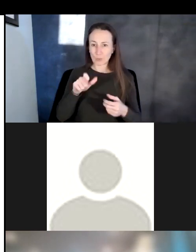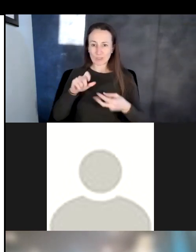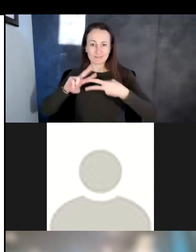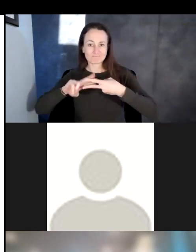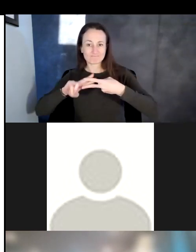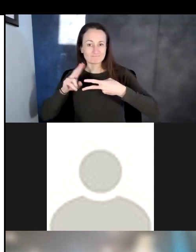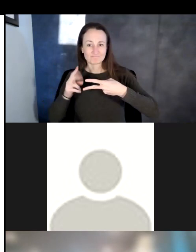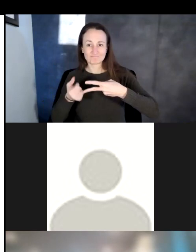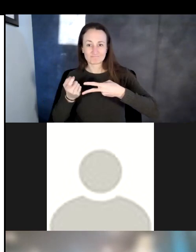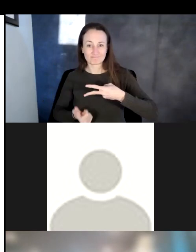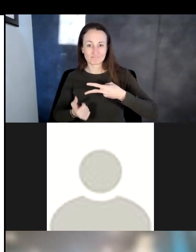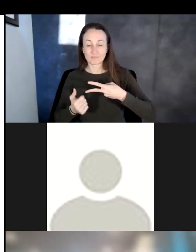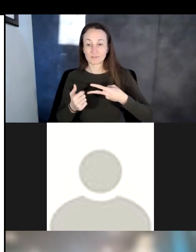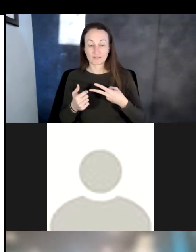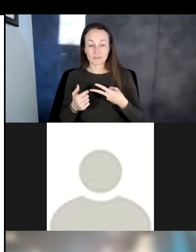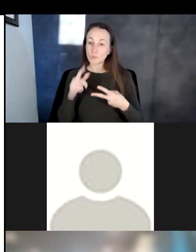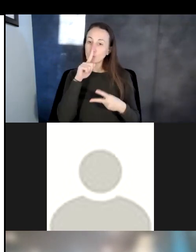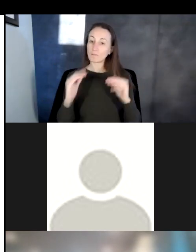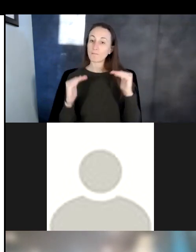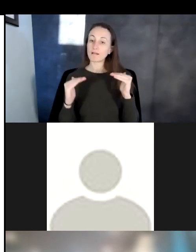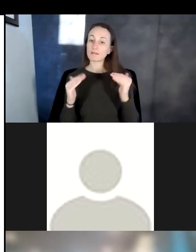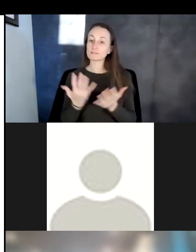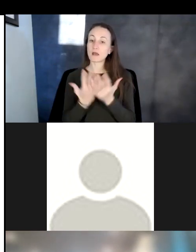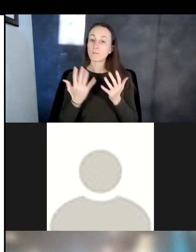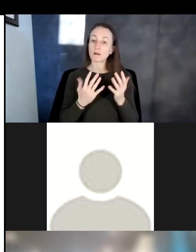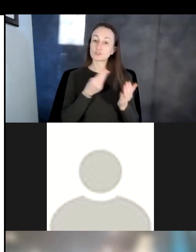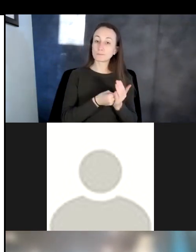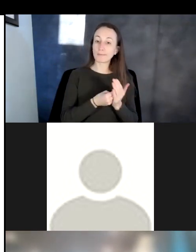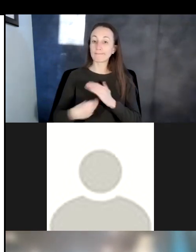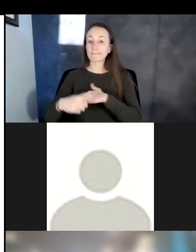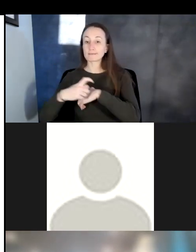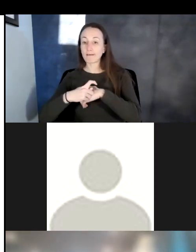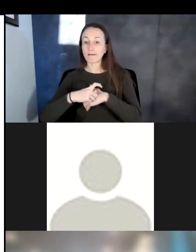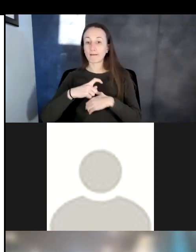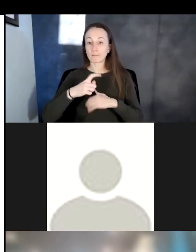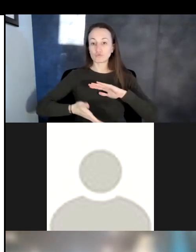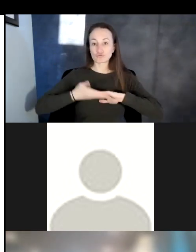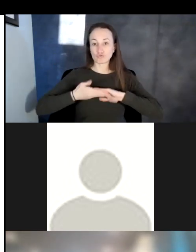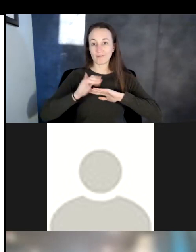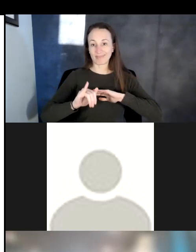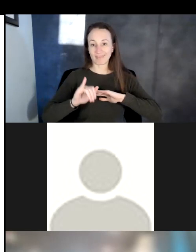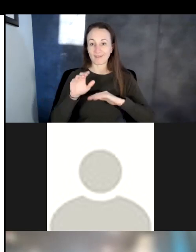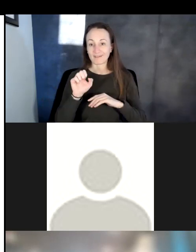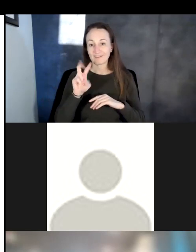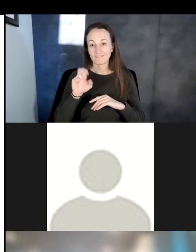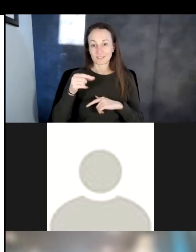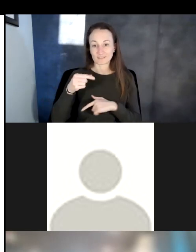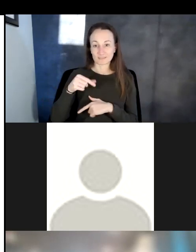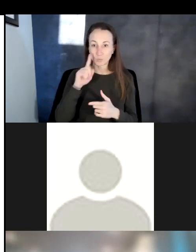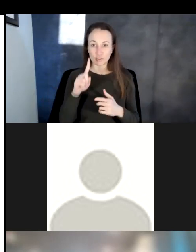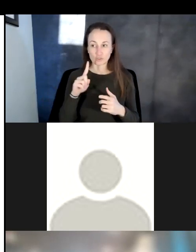but we've balanced the amount of money and time it takes to run this, which has kind of flipped this inequality